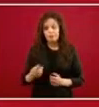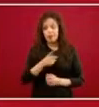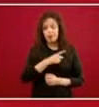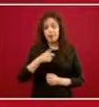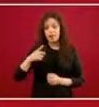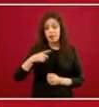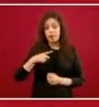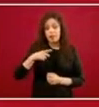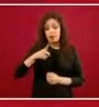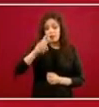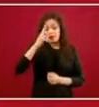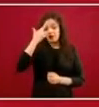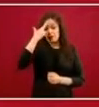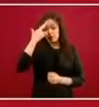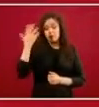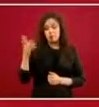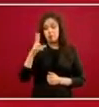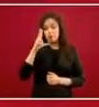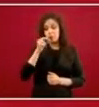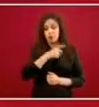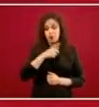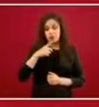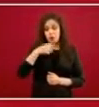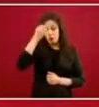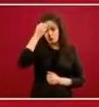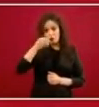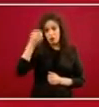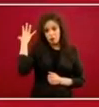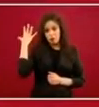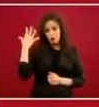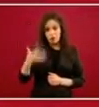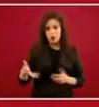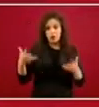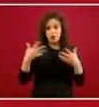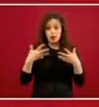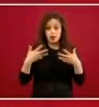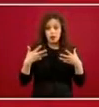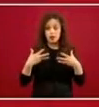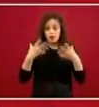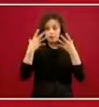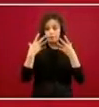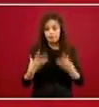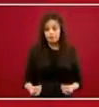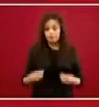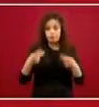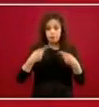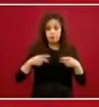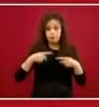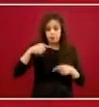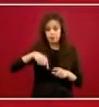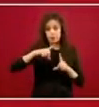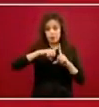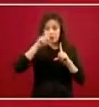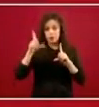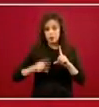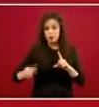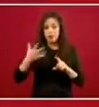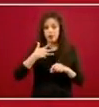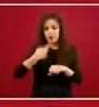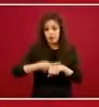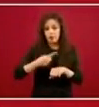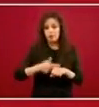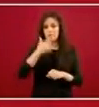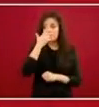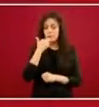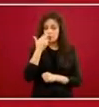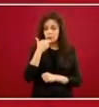manner. Please do not forget that there is an enormous prevalence of diabetes within the Mexican society,